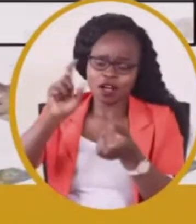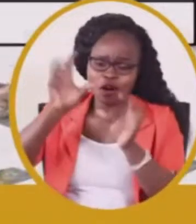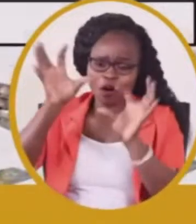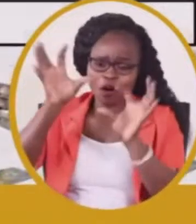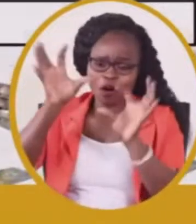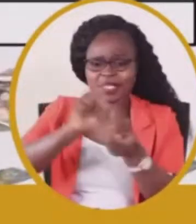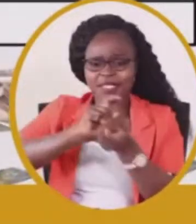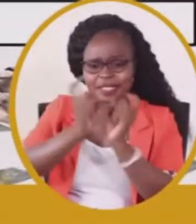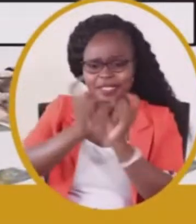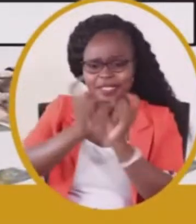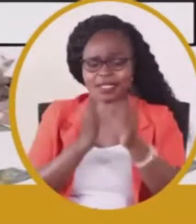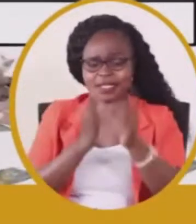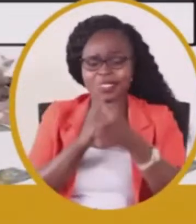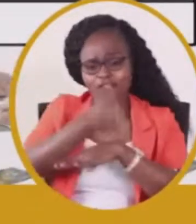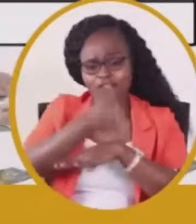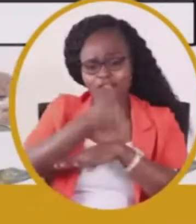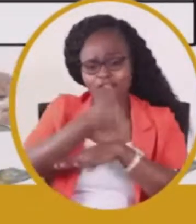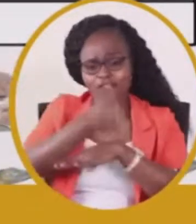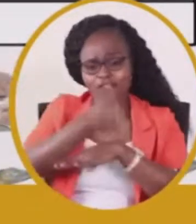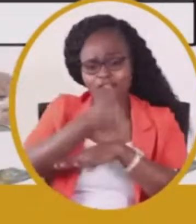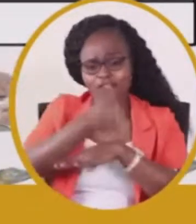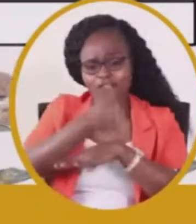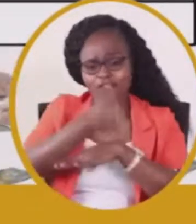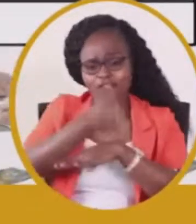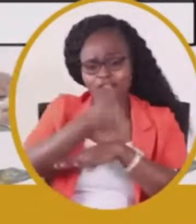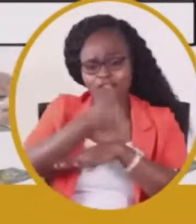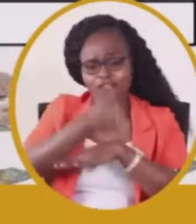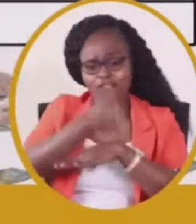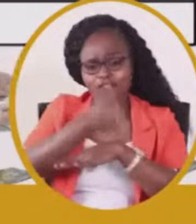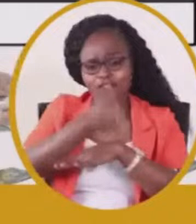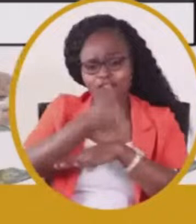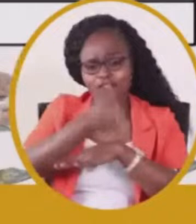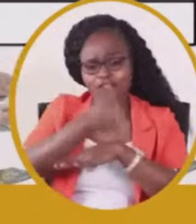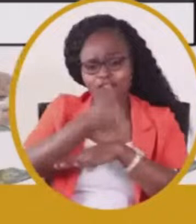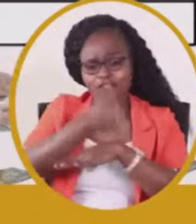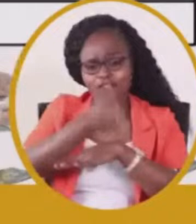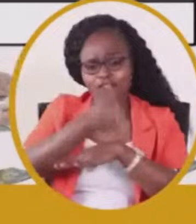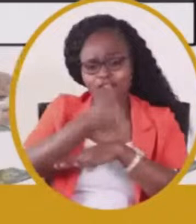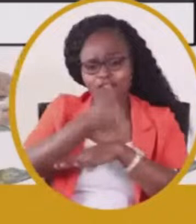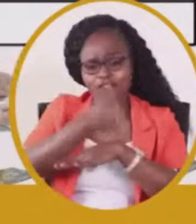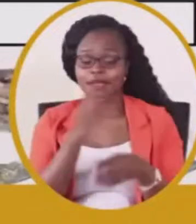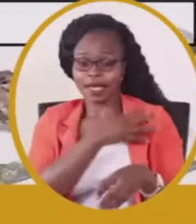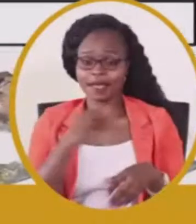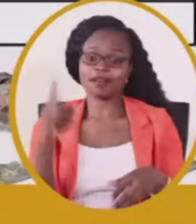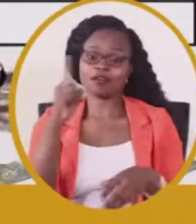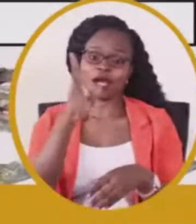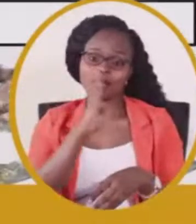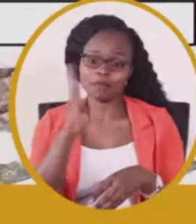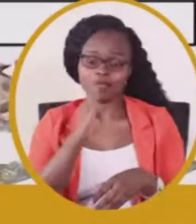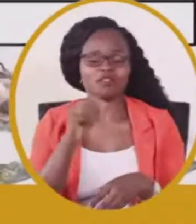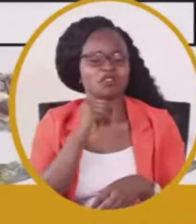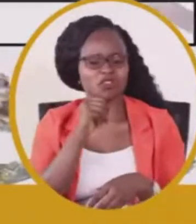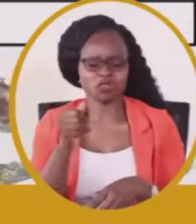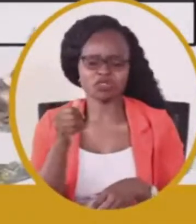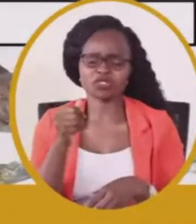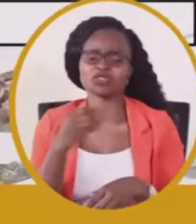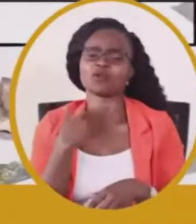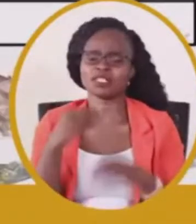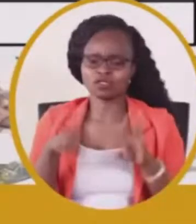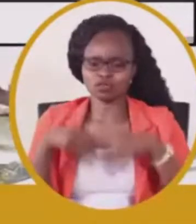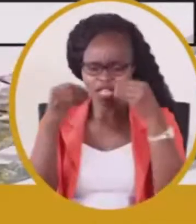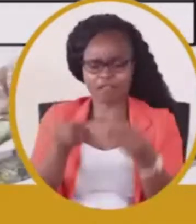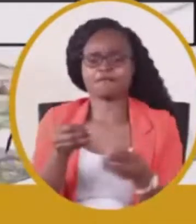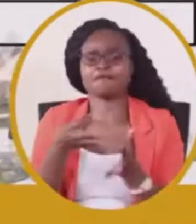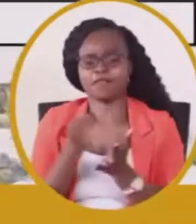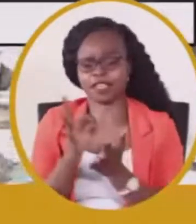or assets of between 500 million Kenya shillings and 1 billion Kenya shillings are not required to pay any